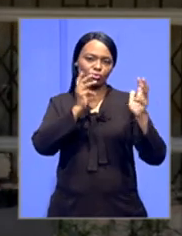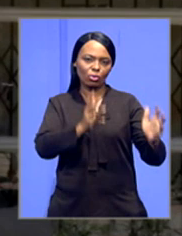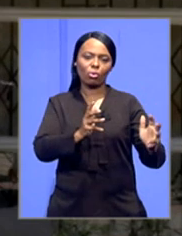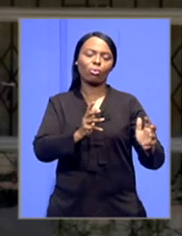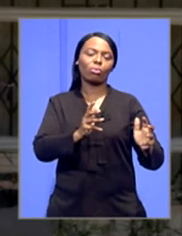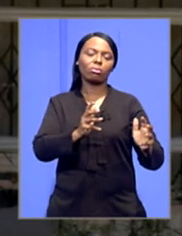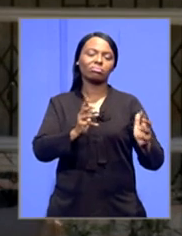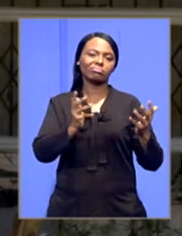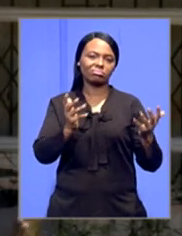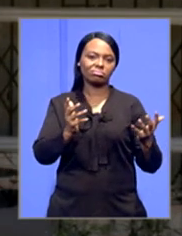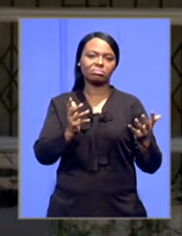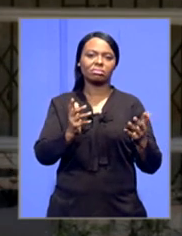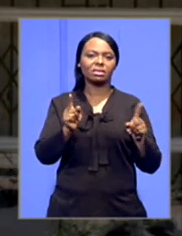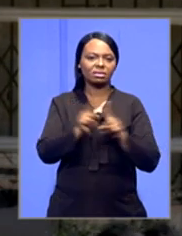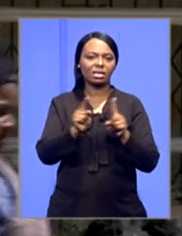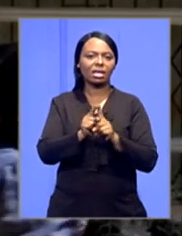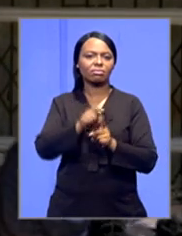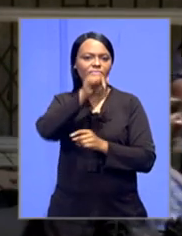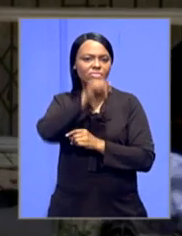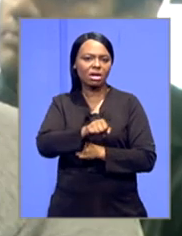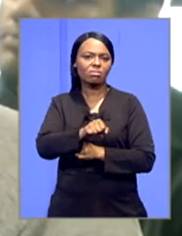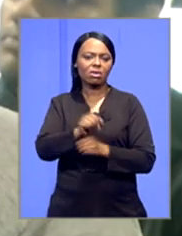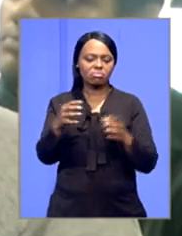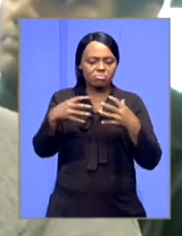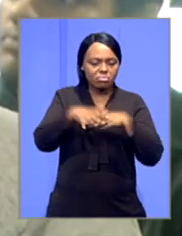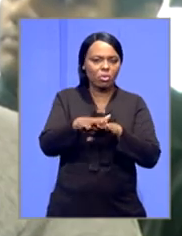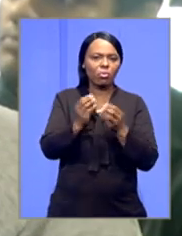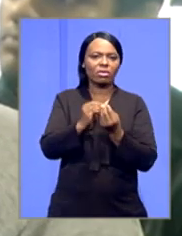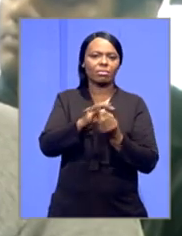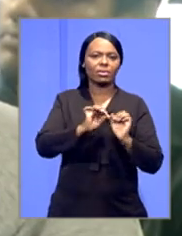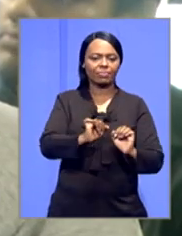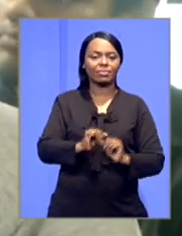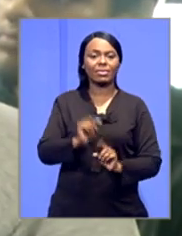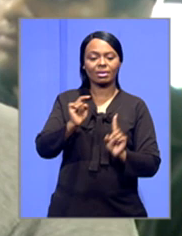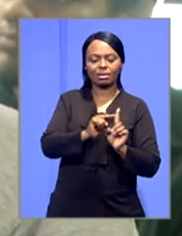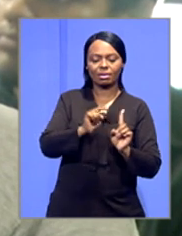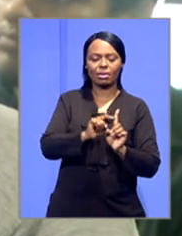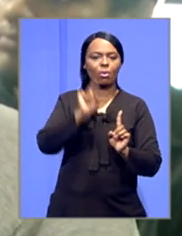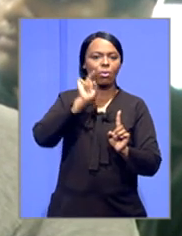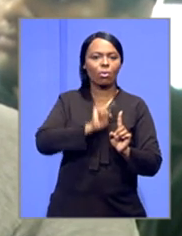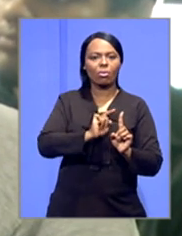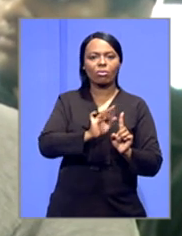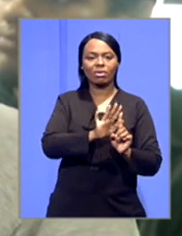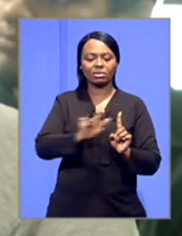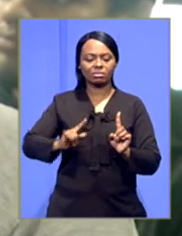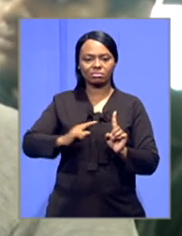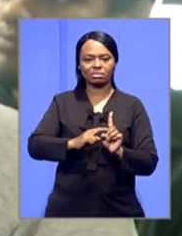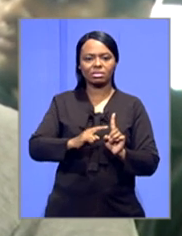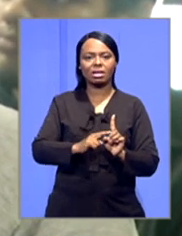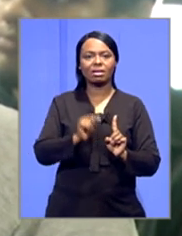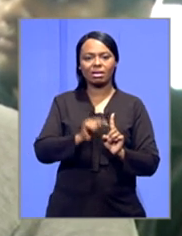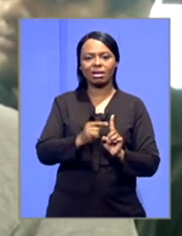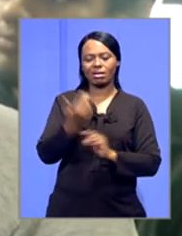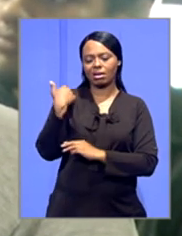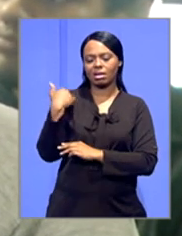to gather with his family. Sokotsha ya neng a le dilemo di 15 le metso e supileng ke letona